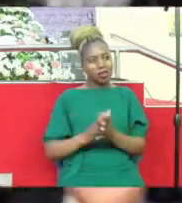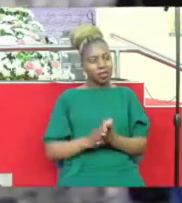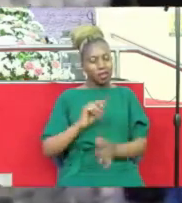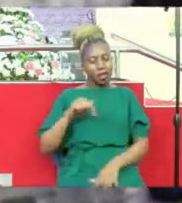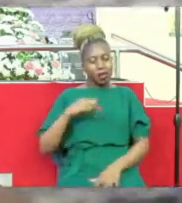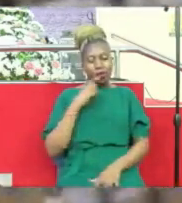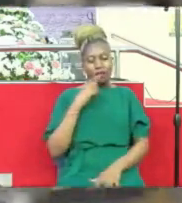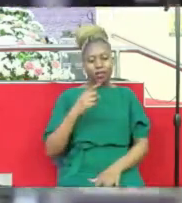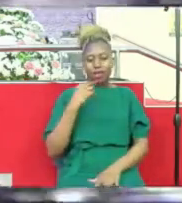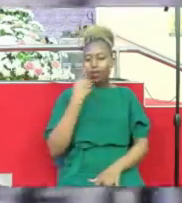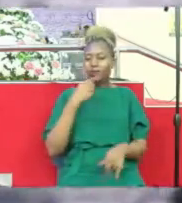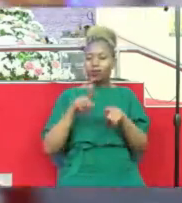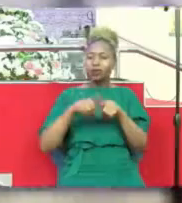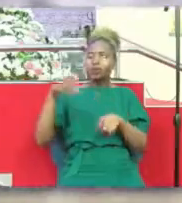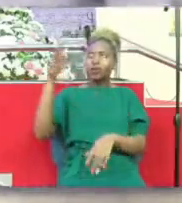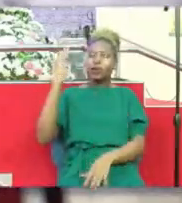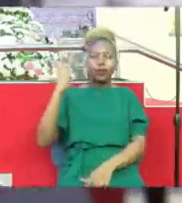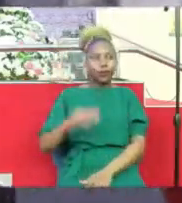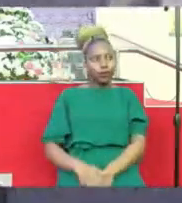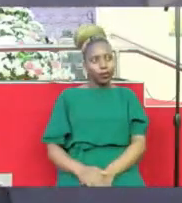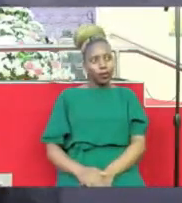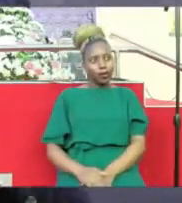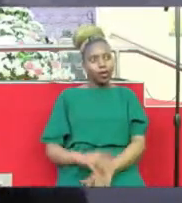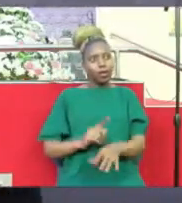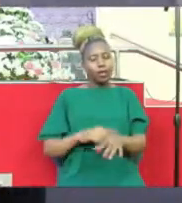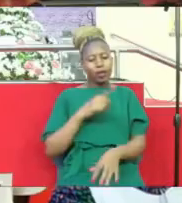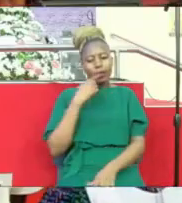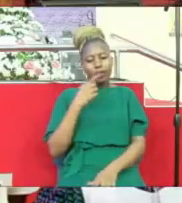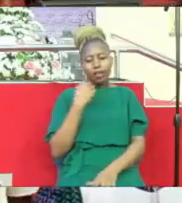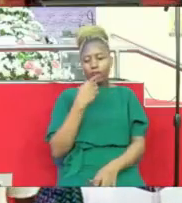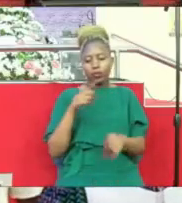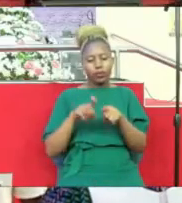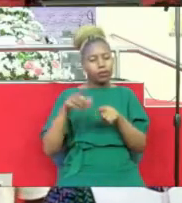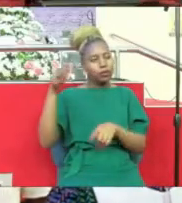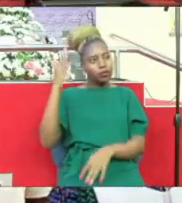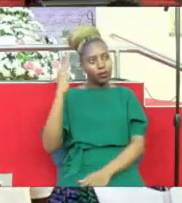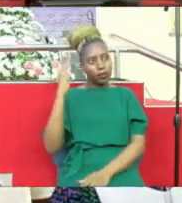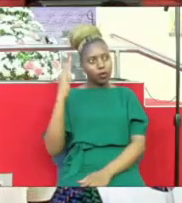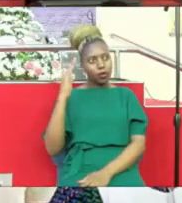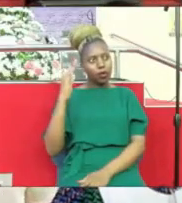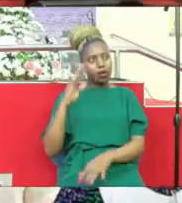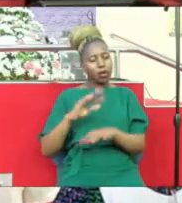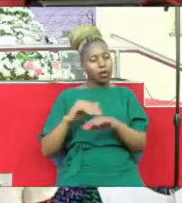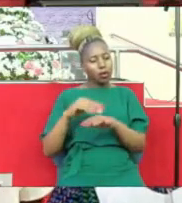Micaiah. When we said Micaiah, we called forth